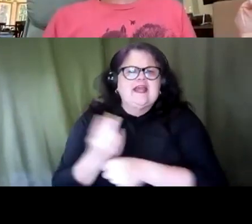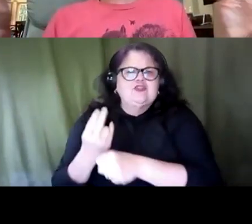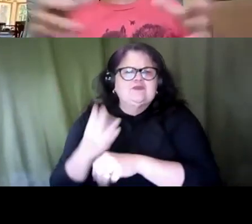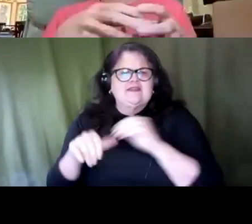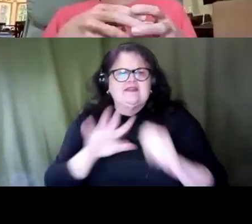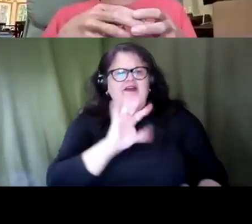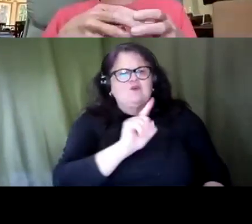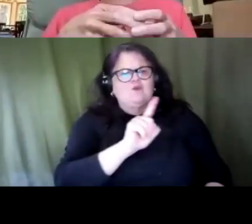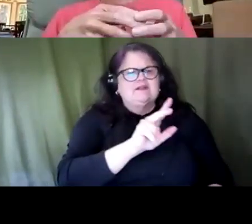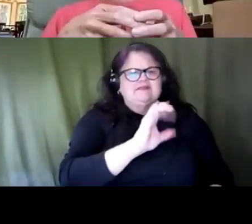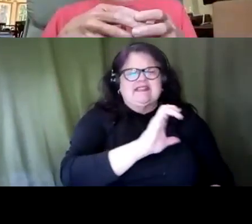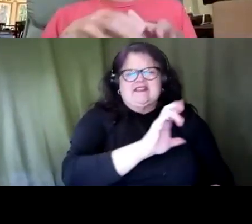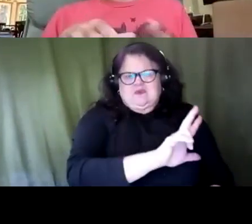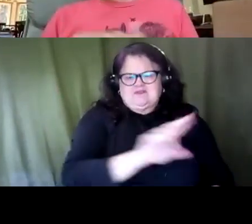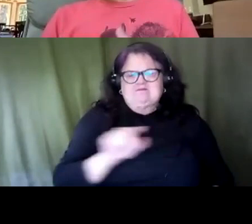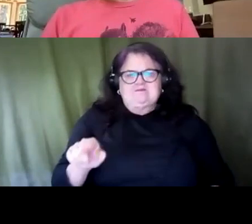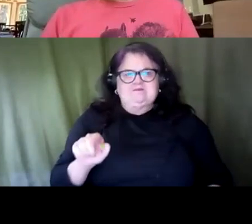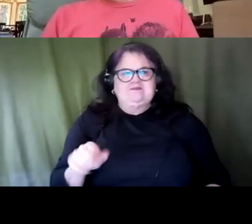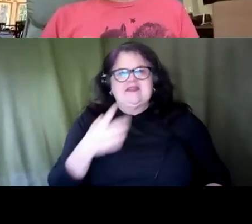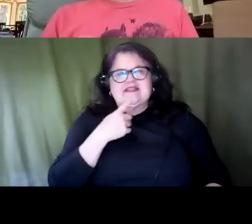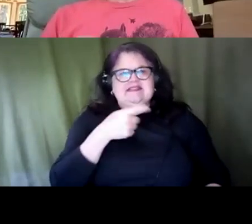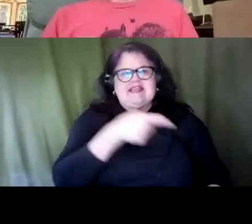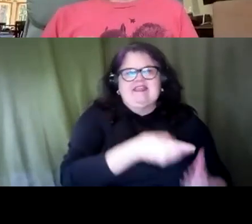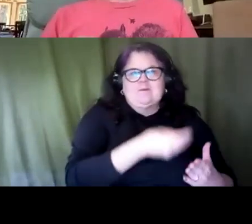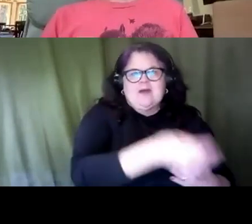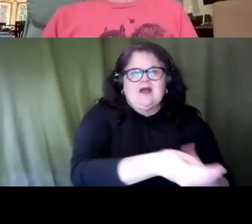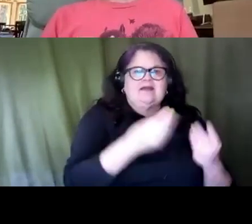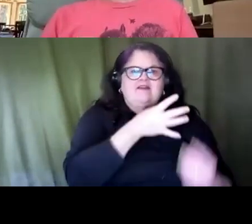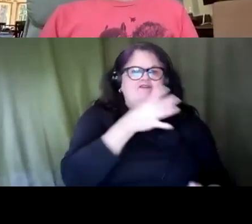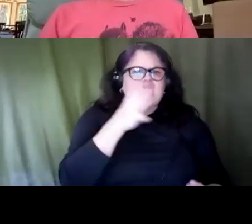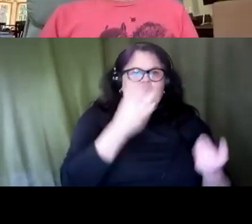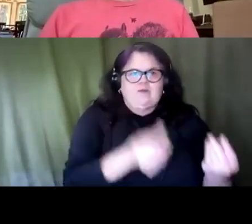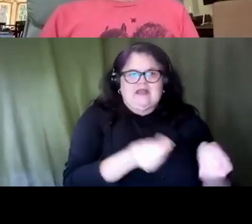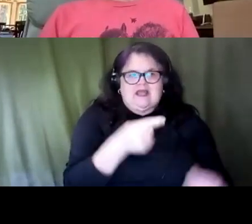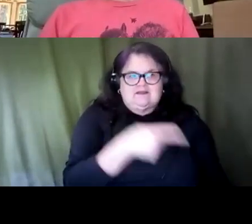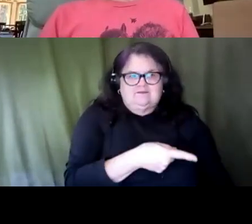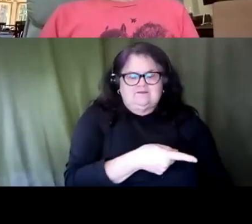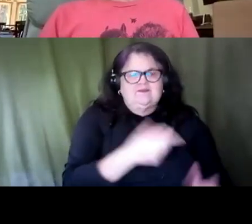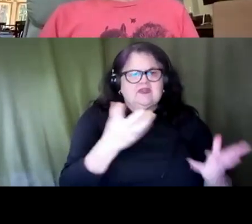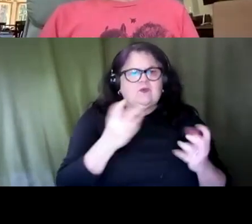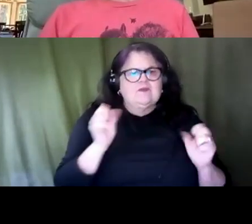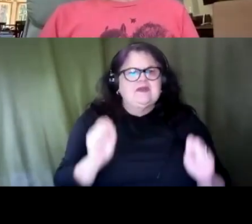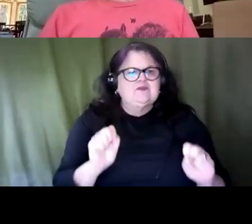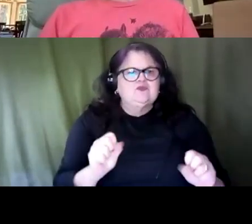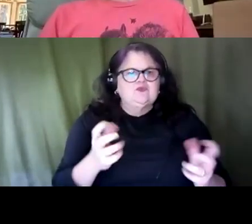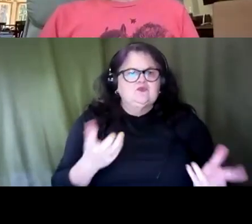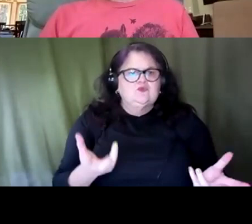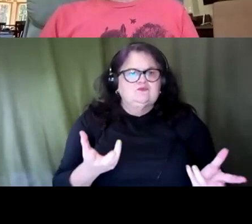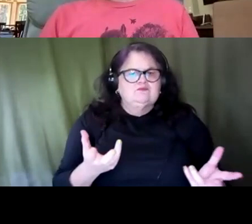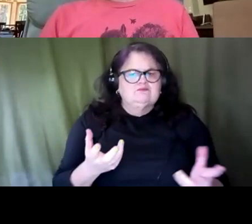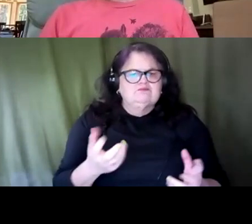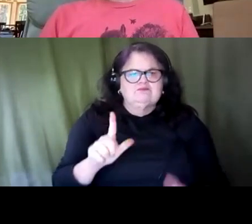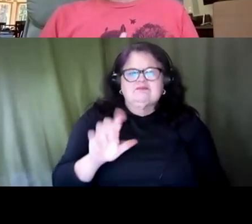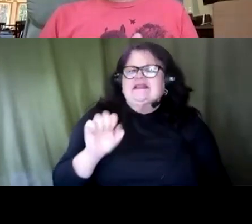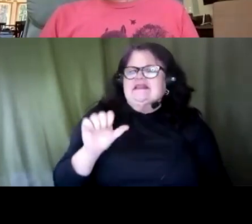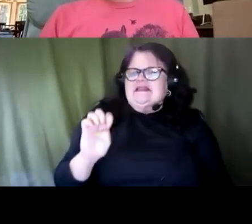let's say a 501c3 purchases farmland and they want to be able to lease part of